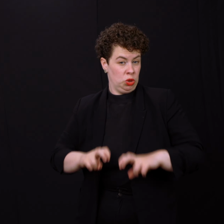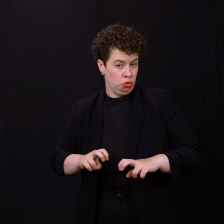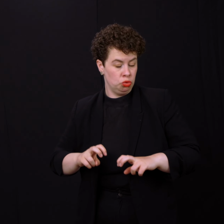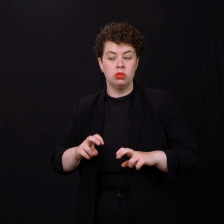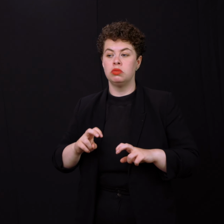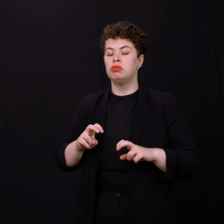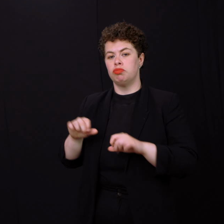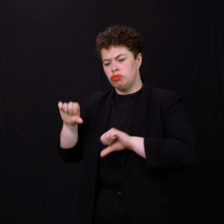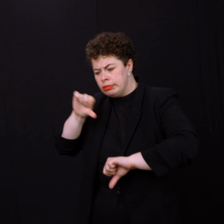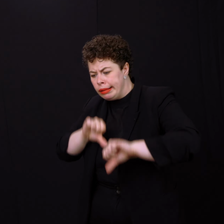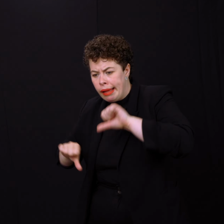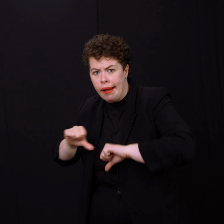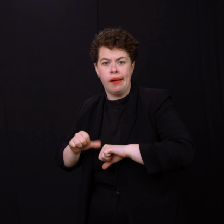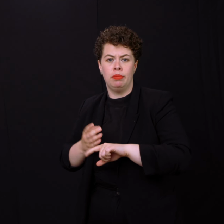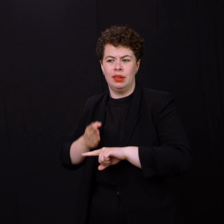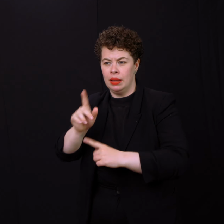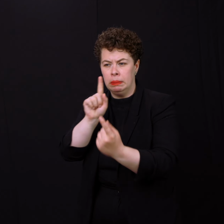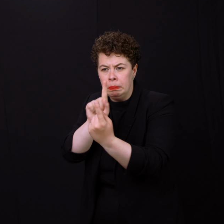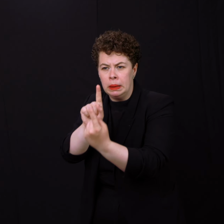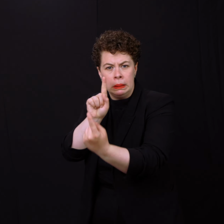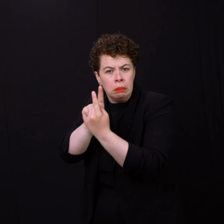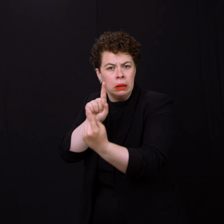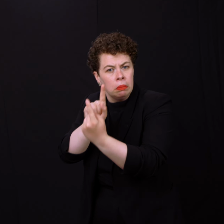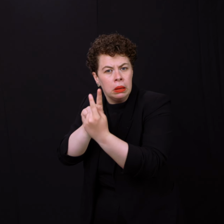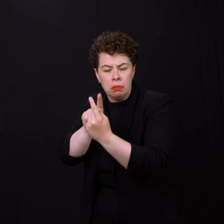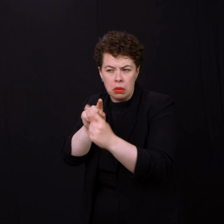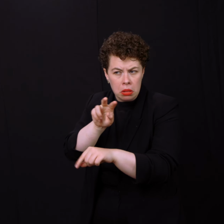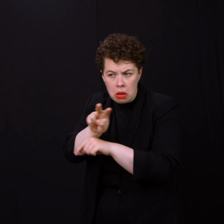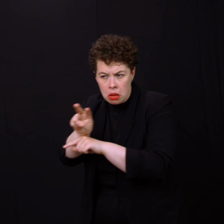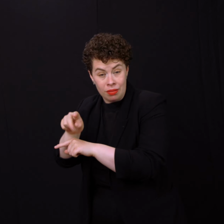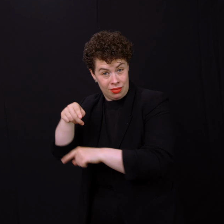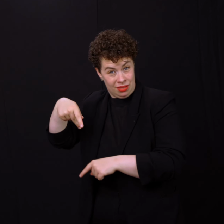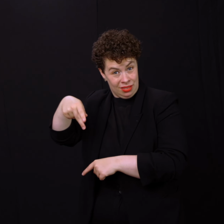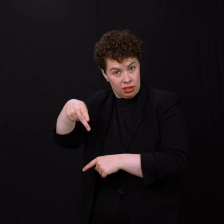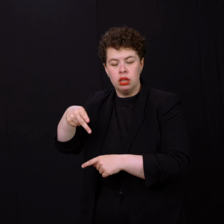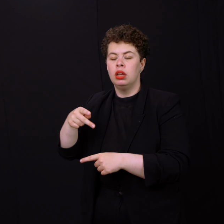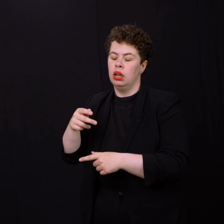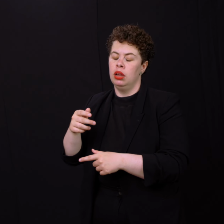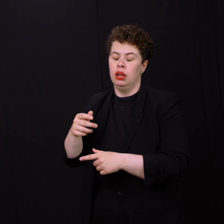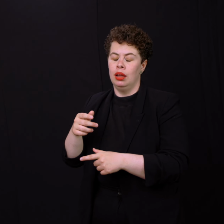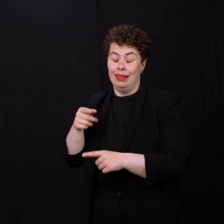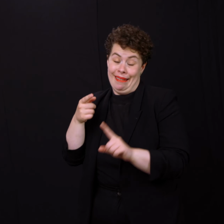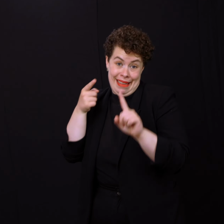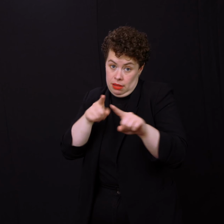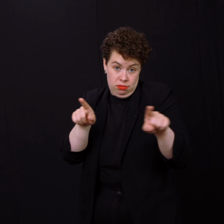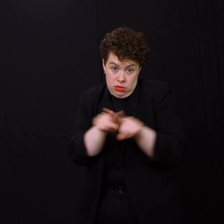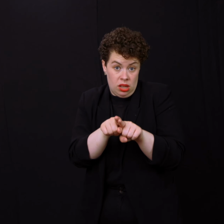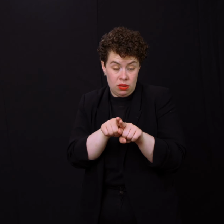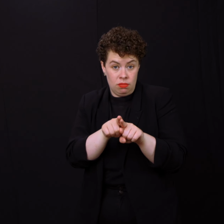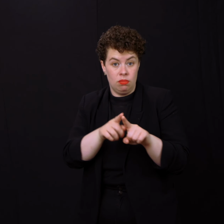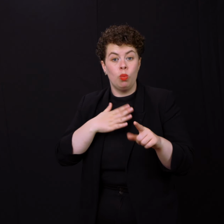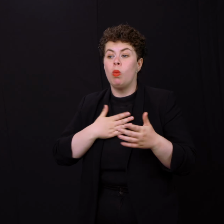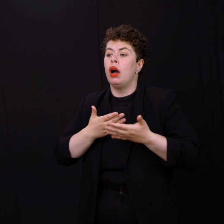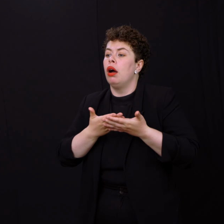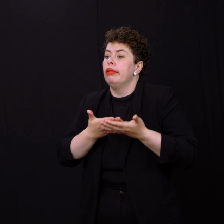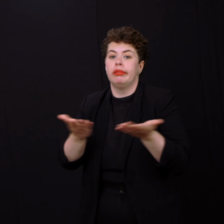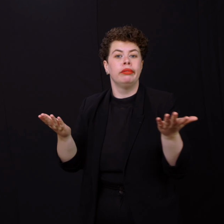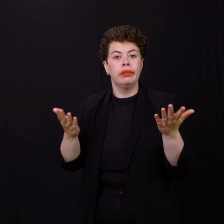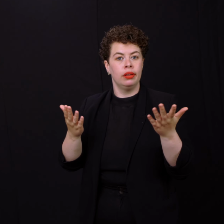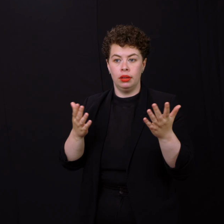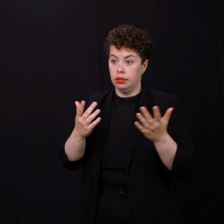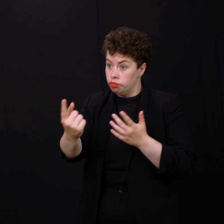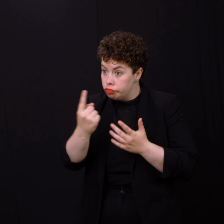clinical and a research perspective really focuses on those two goals. So from a